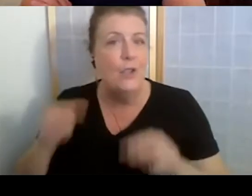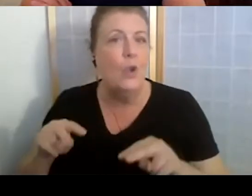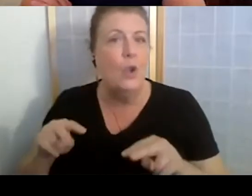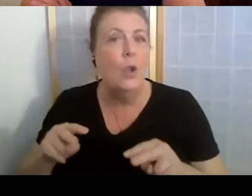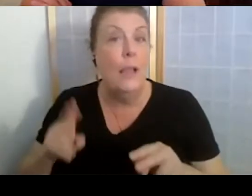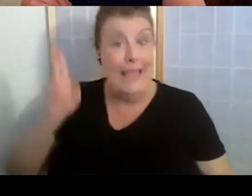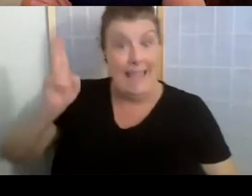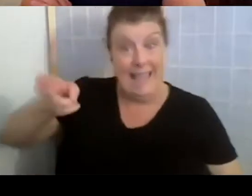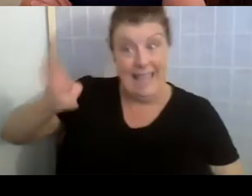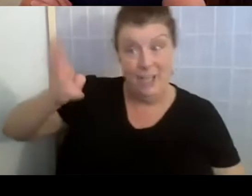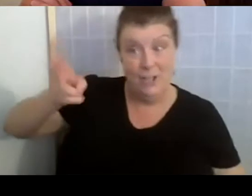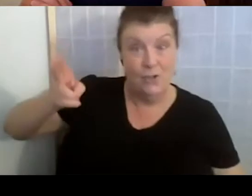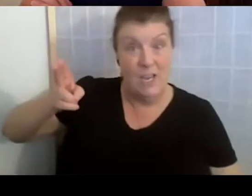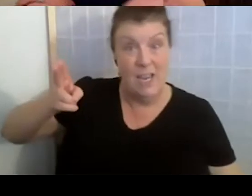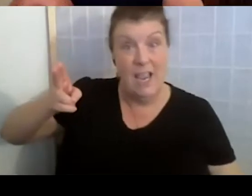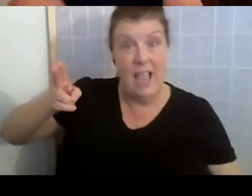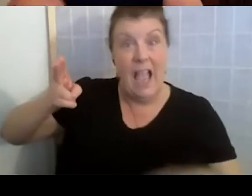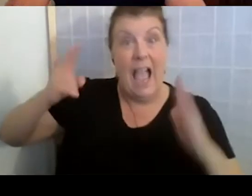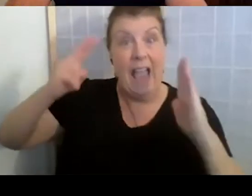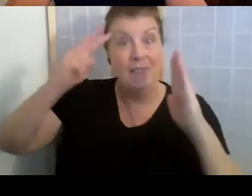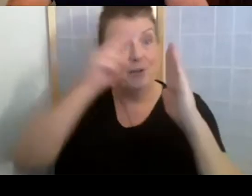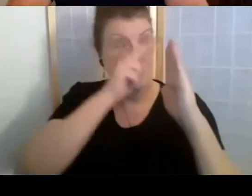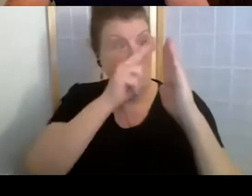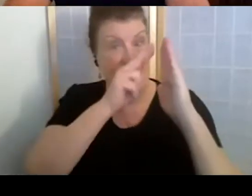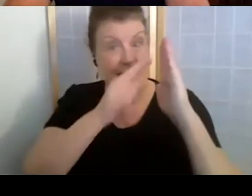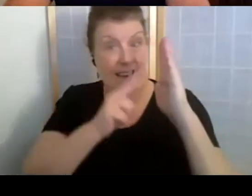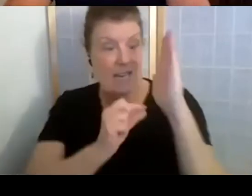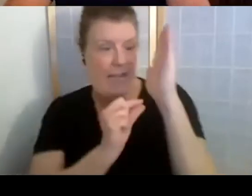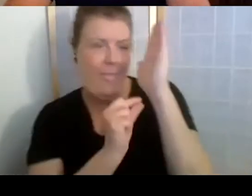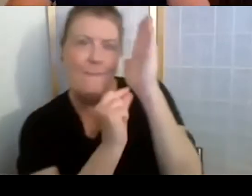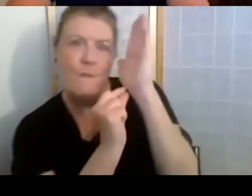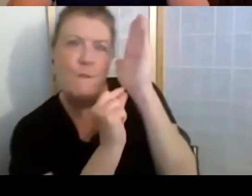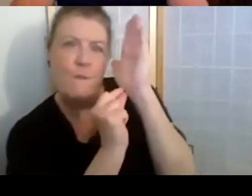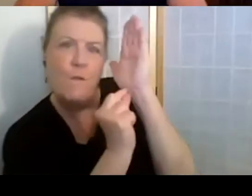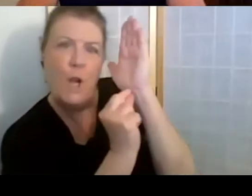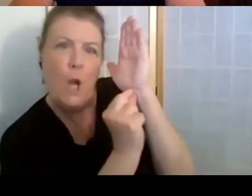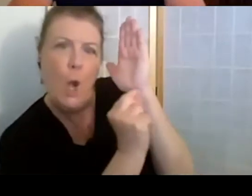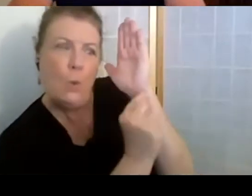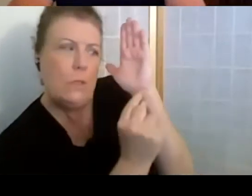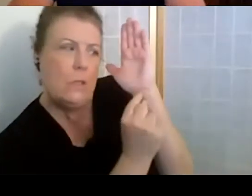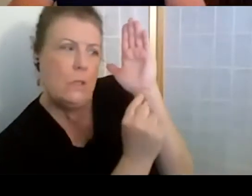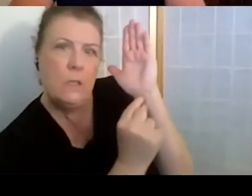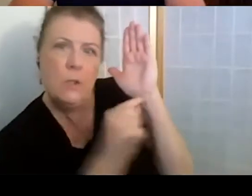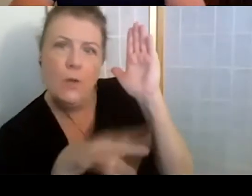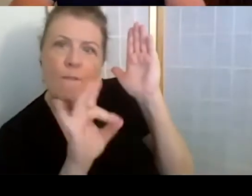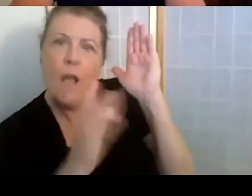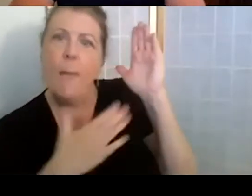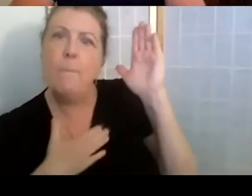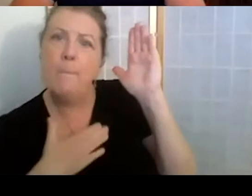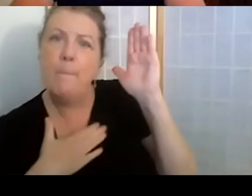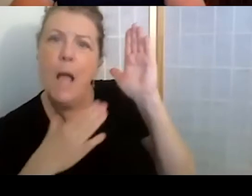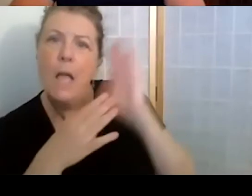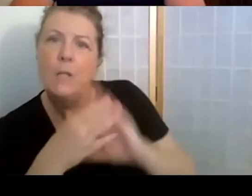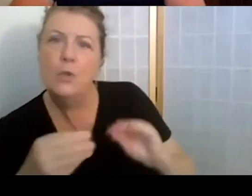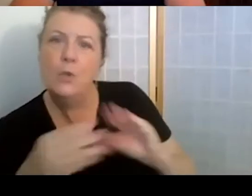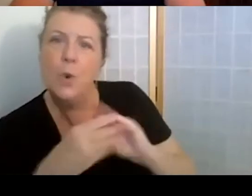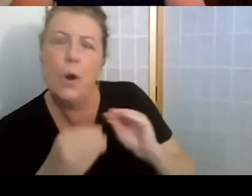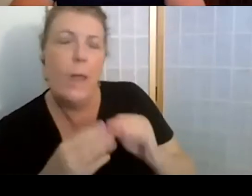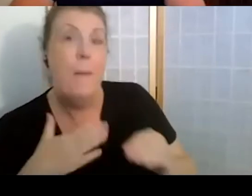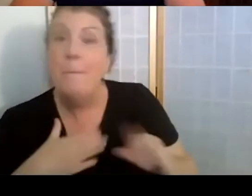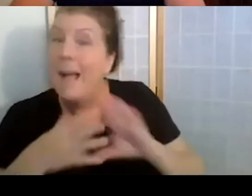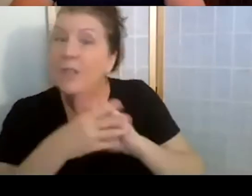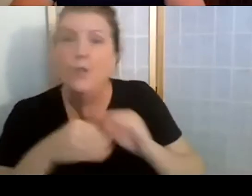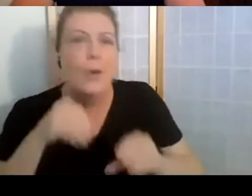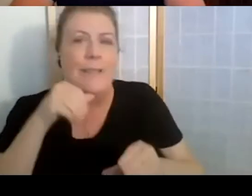I'm going to find my story. My story is not in the books, it's in the footnotes to the books. And now, of course,